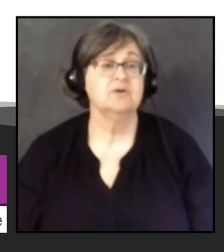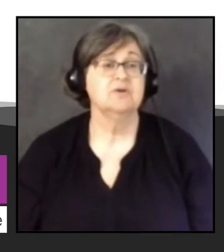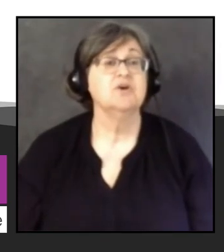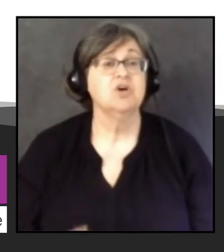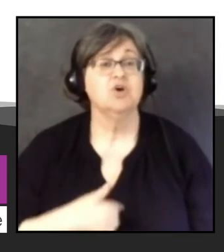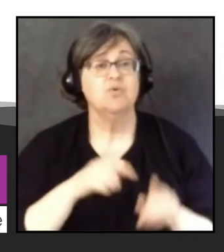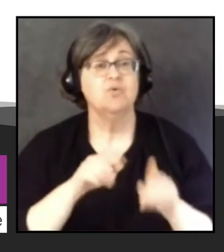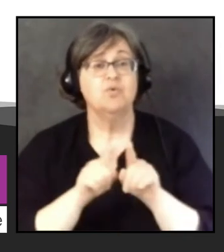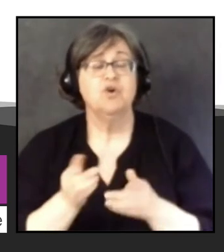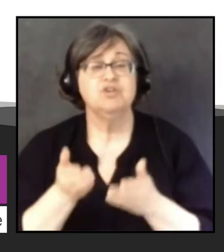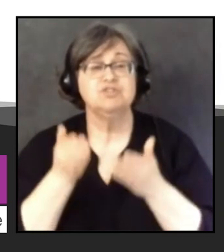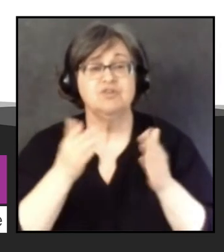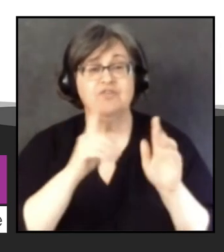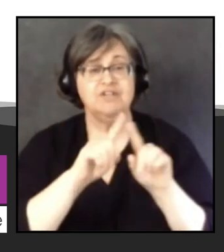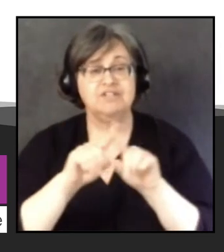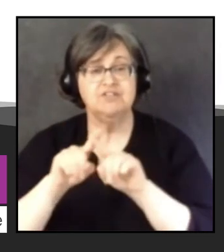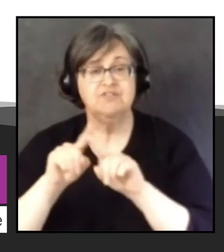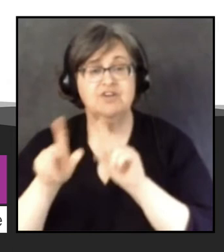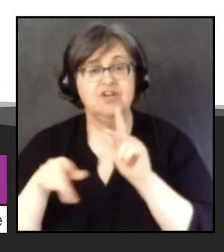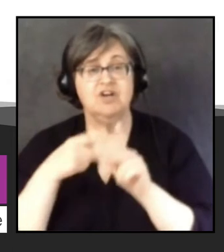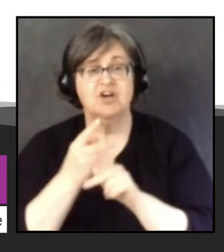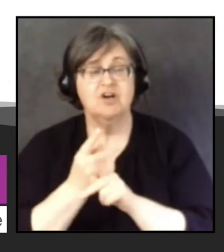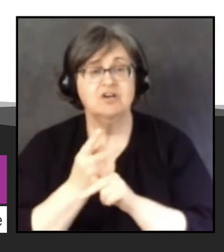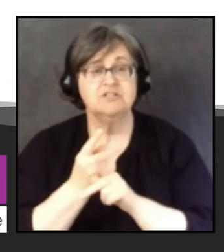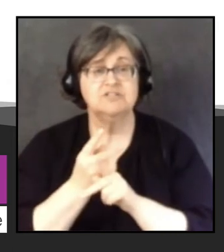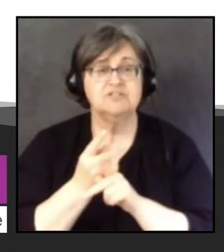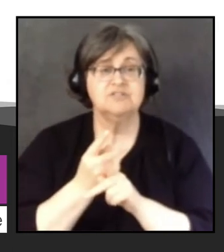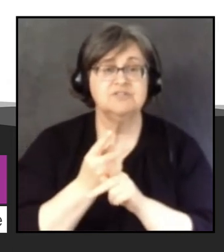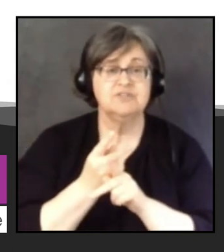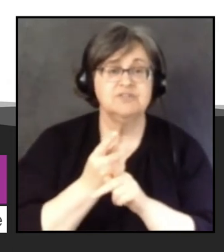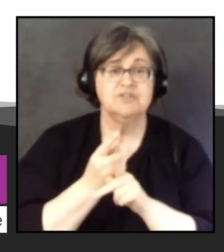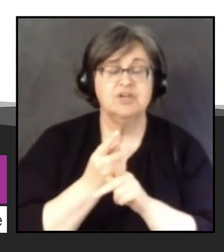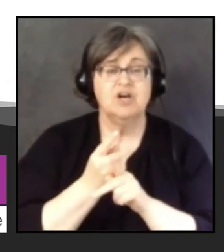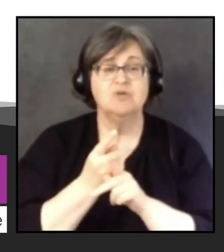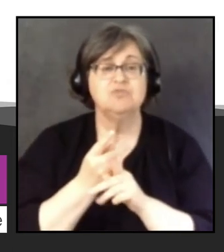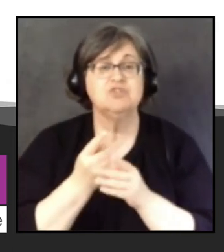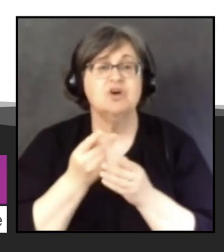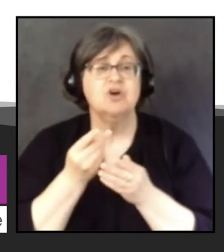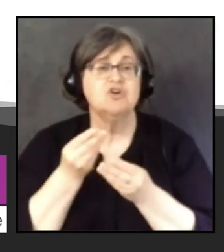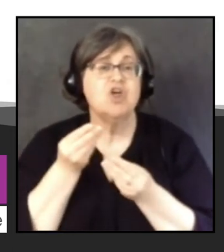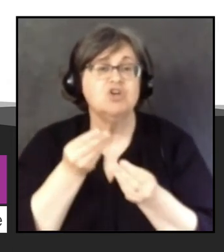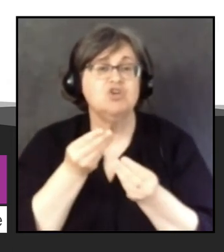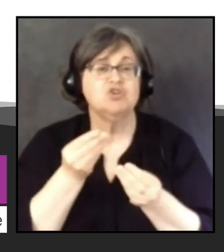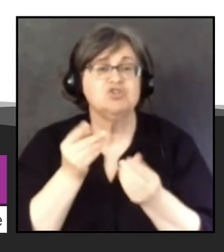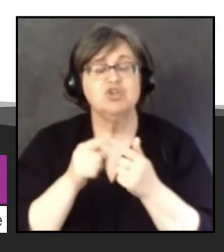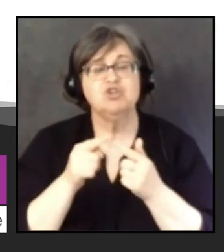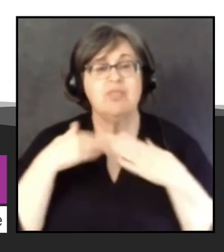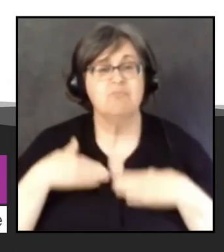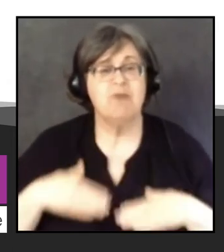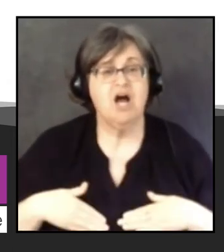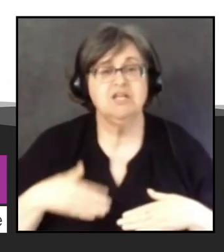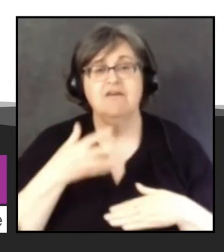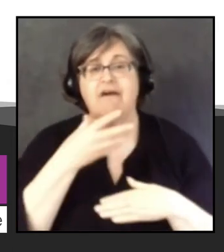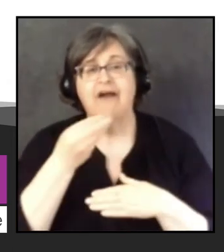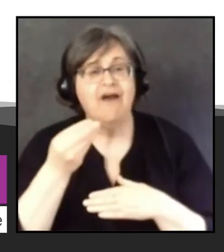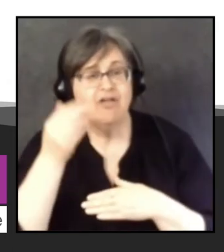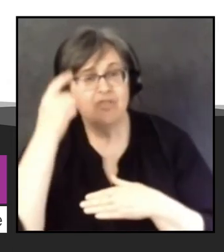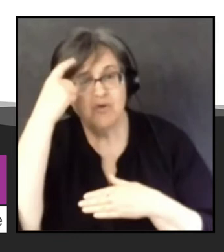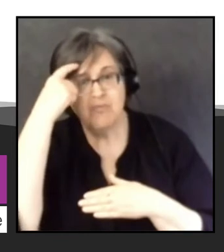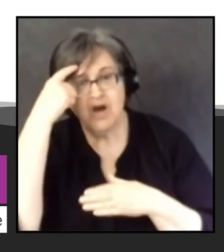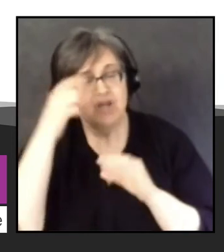We also offer different forms of nourishment, so not only to the body, but to the mind without any